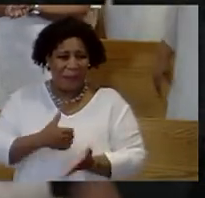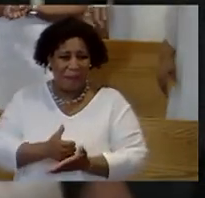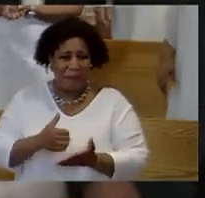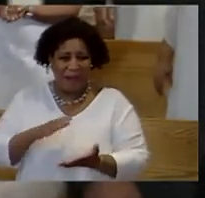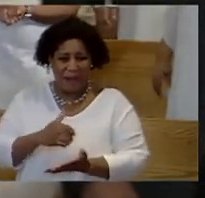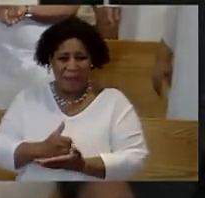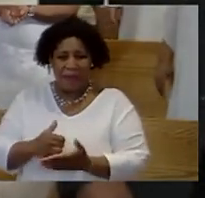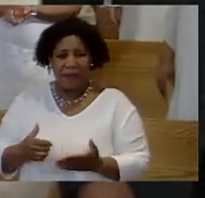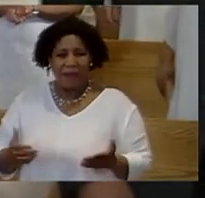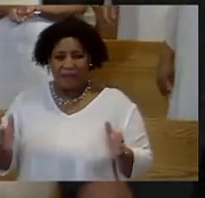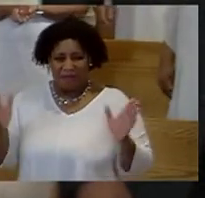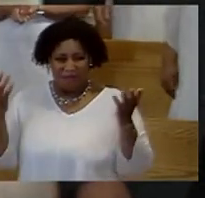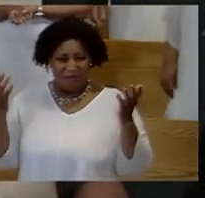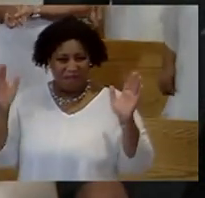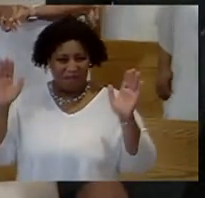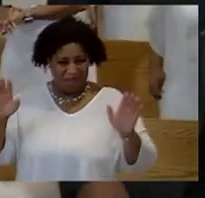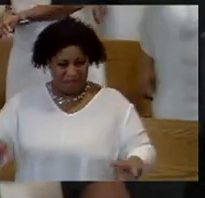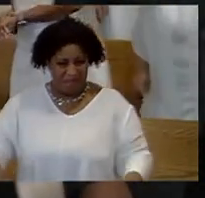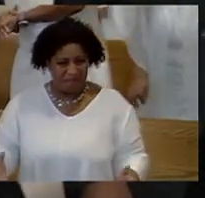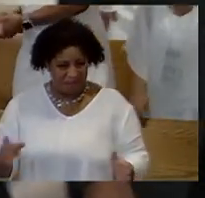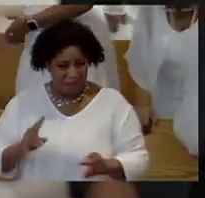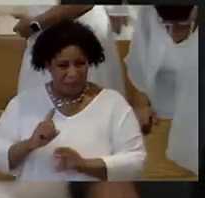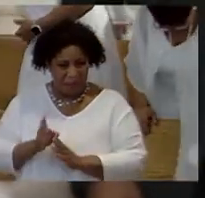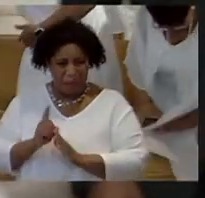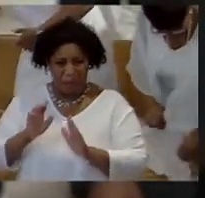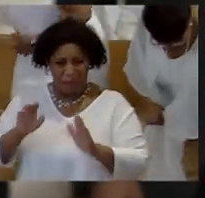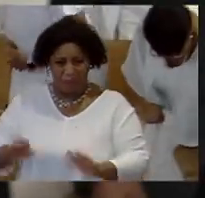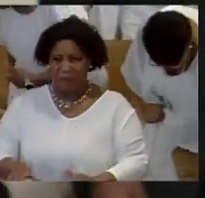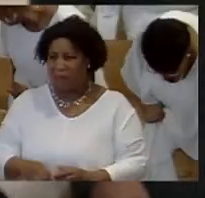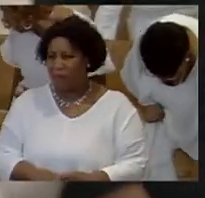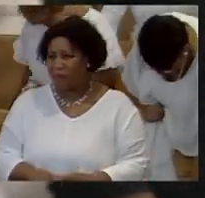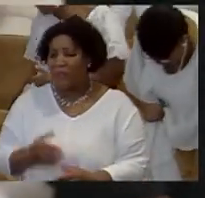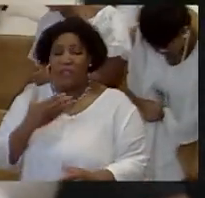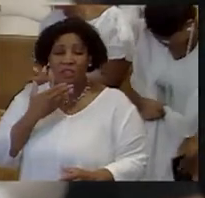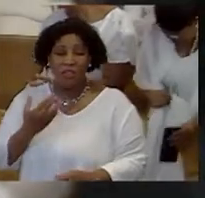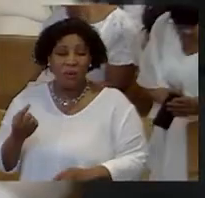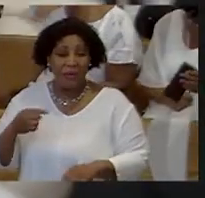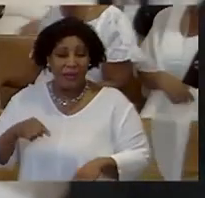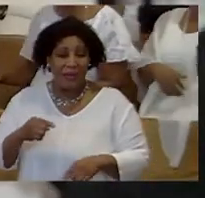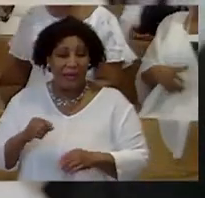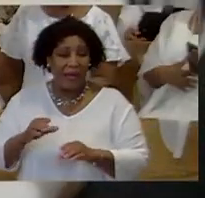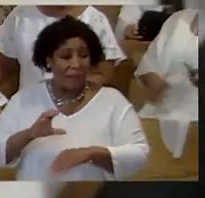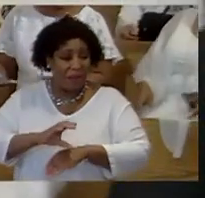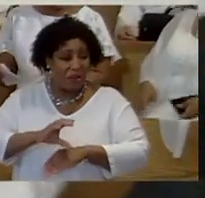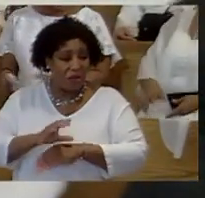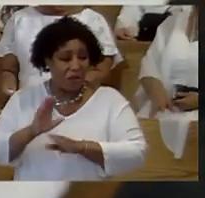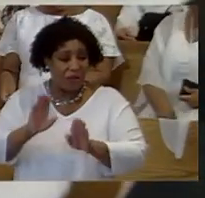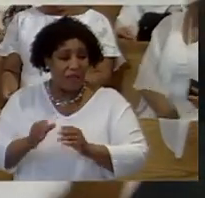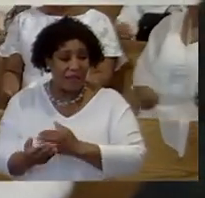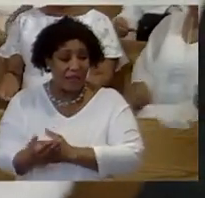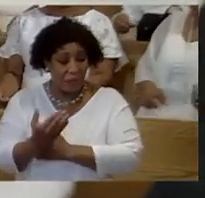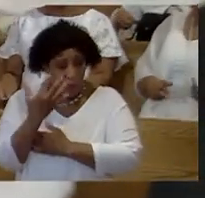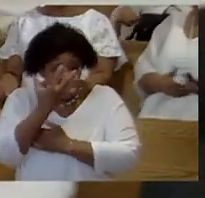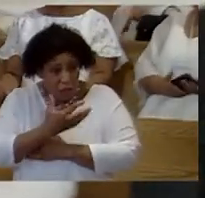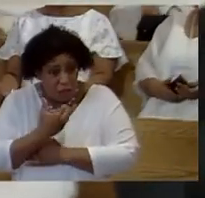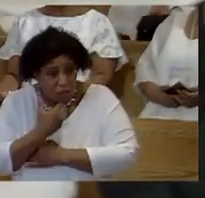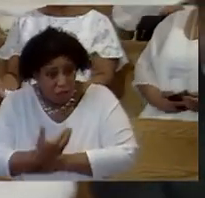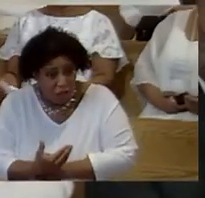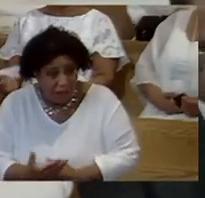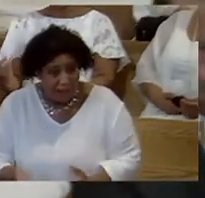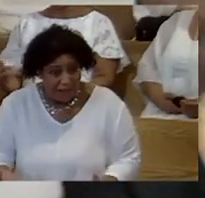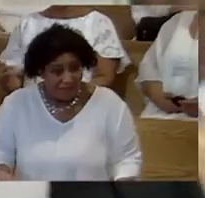Amen, amen. Y'all might be seated just for a moment. Amen. It's just good to be in the house on Sunday morning. Y'all look good too.